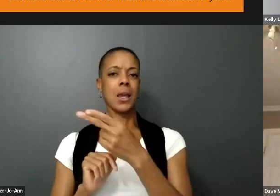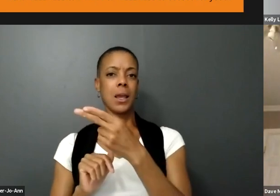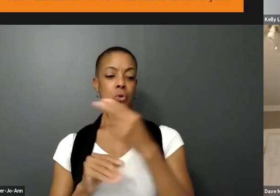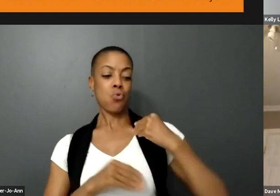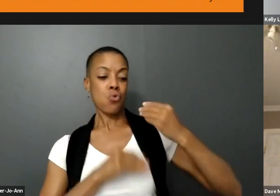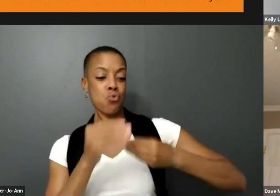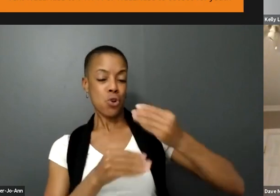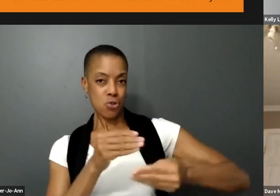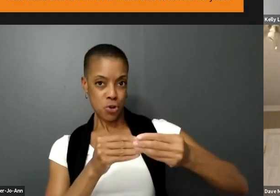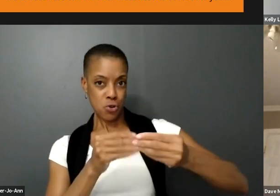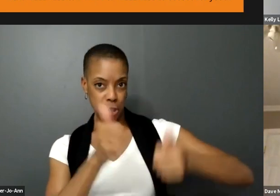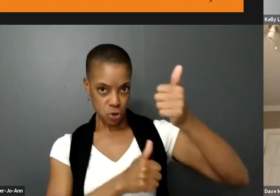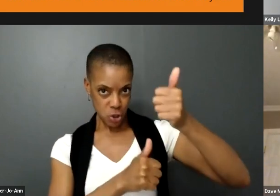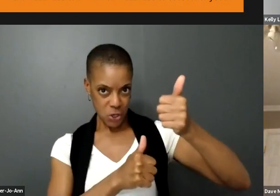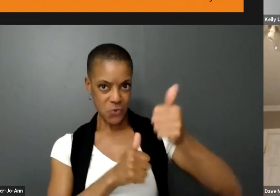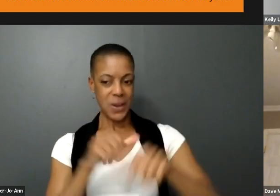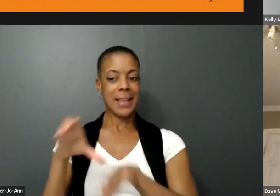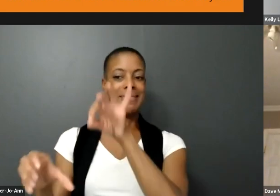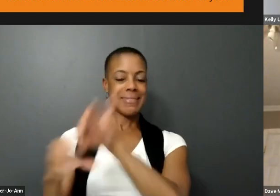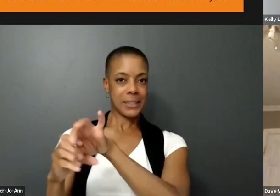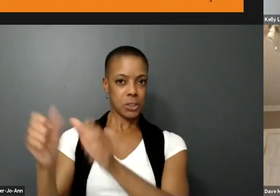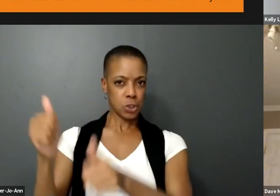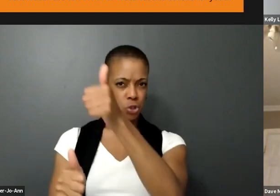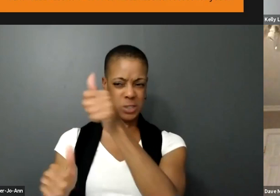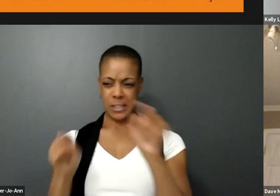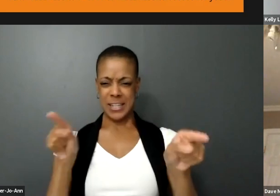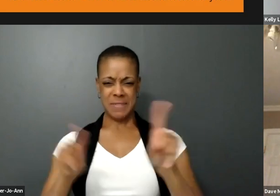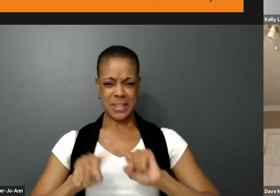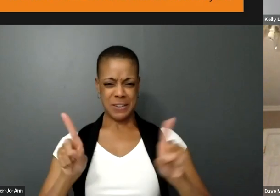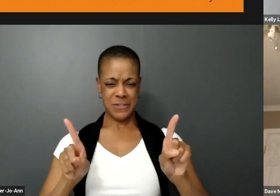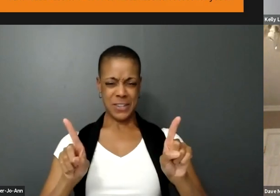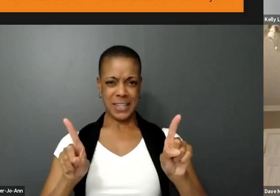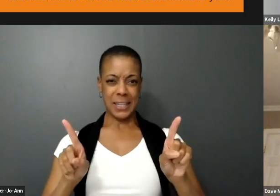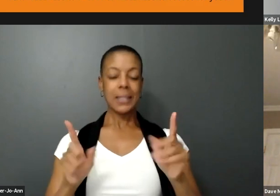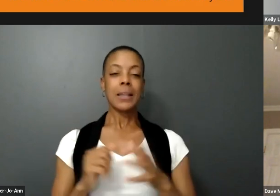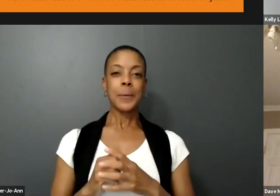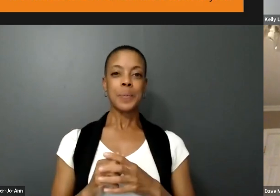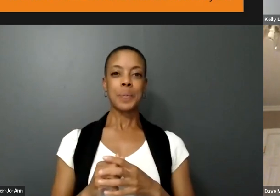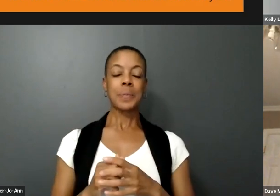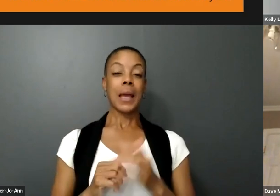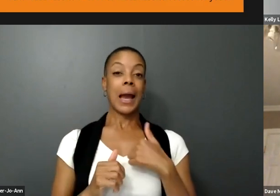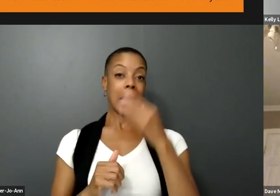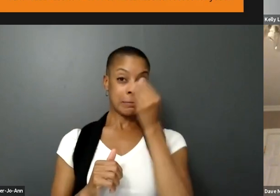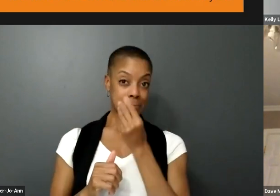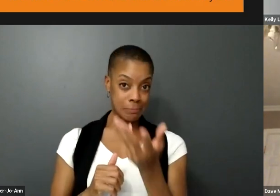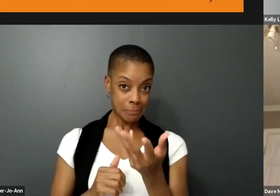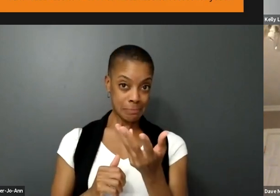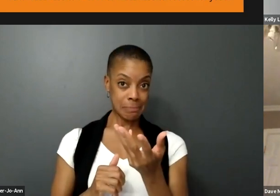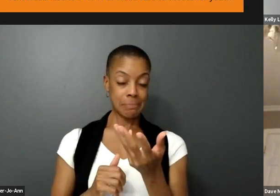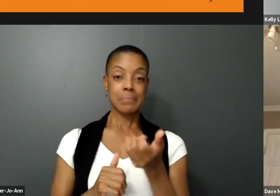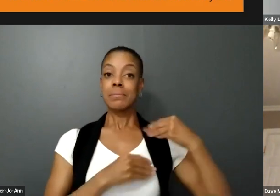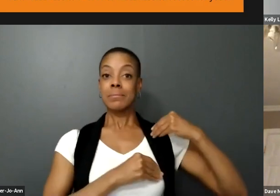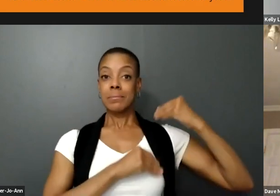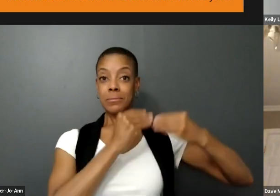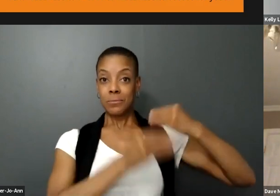I know Reg touched on that a bit, but I can say, I always say to people when I'm asked that question, you know, hereditary